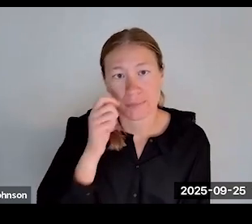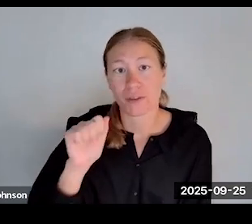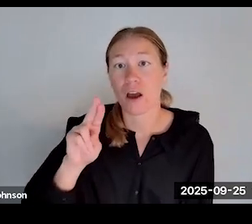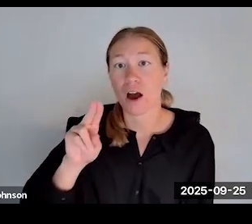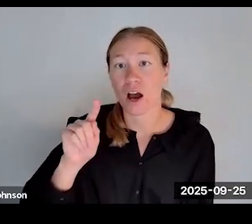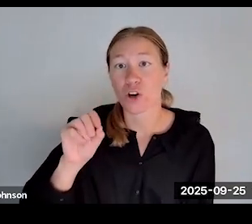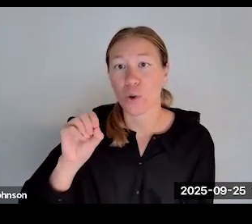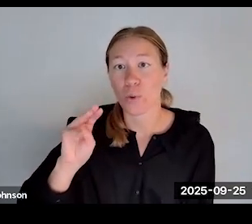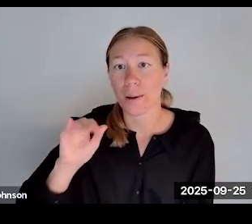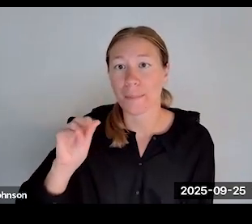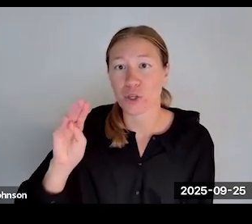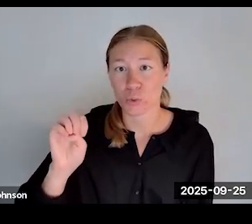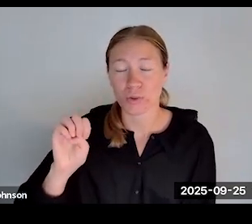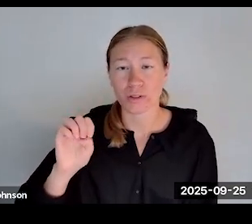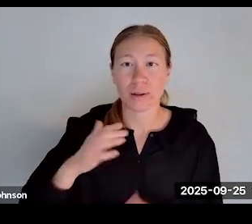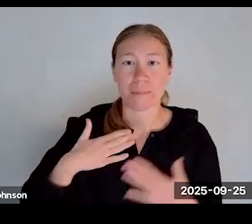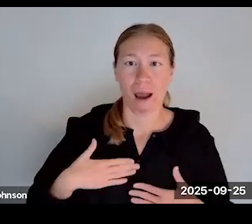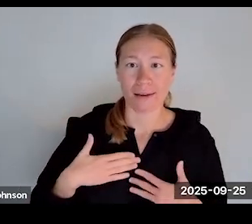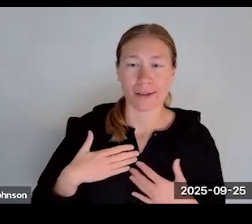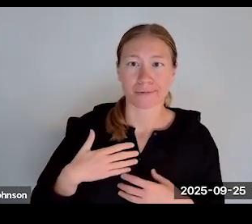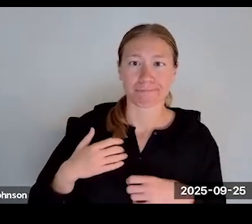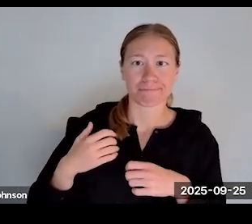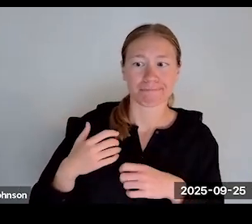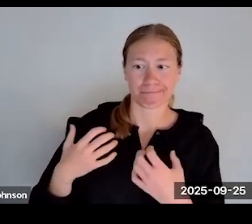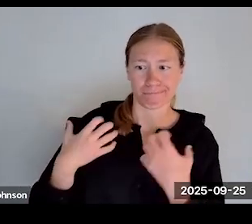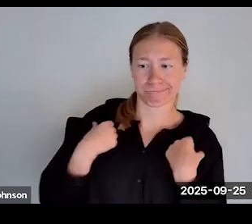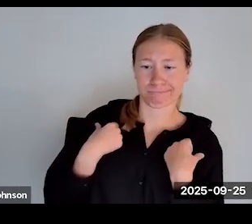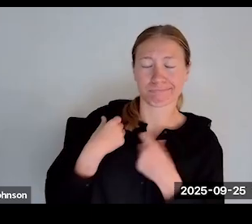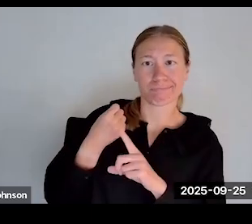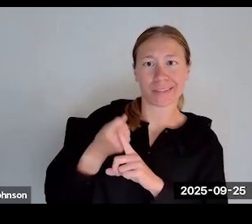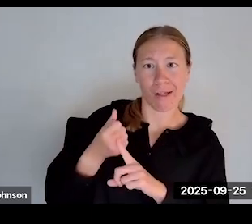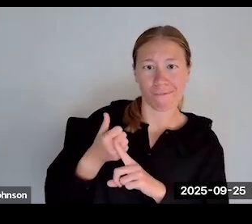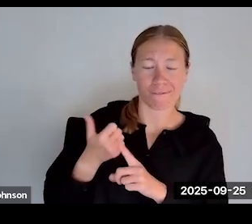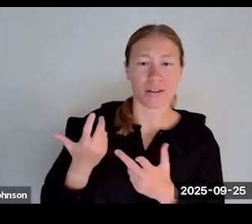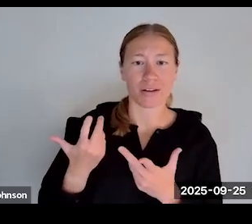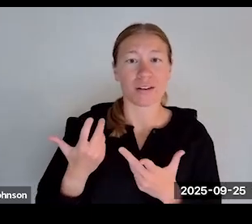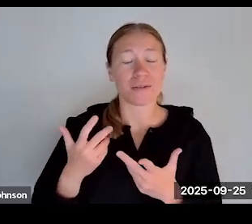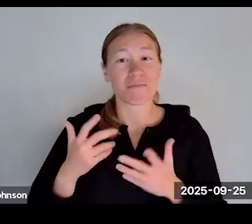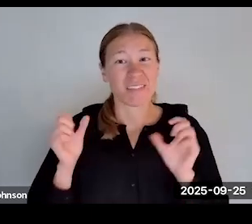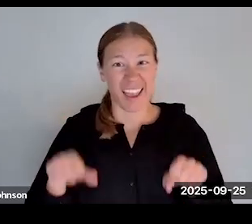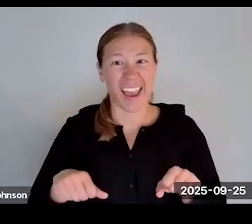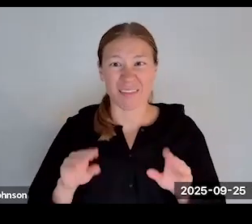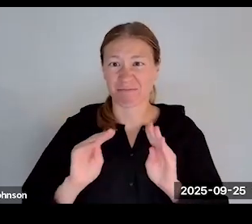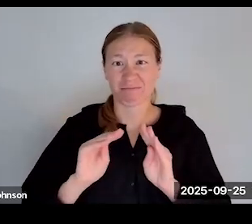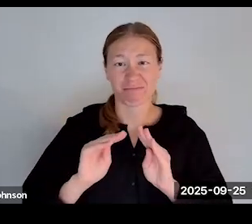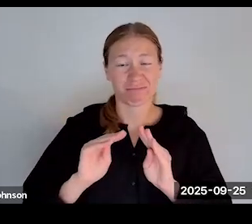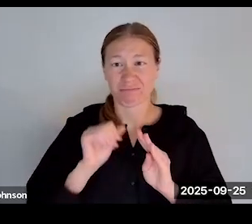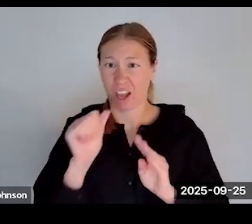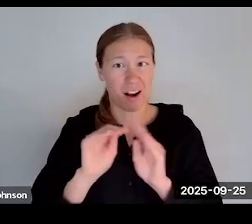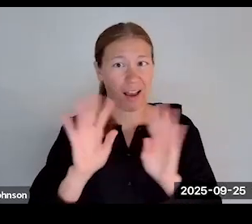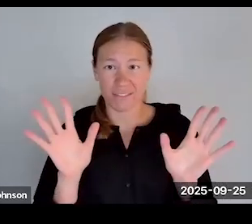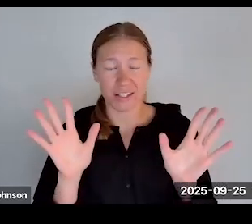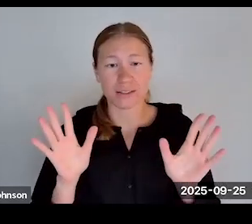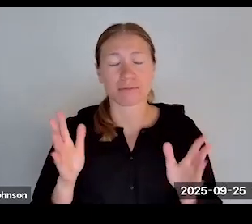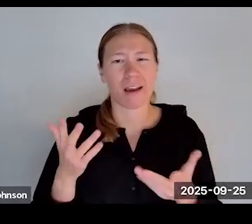Autoimmune conditions are another area that are, while non apparent much of the time, can be overlooked in the context of the ADA